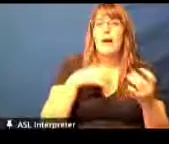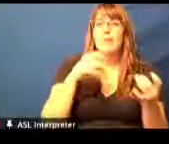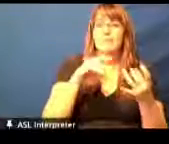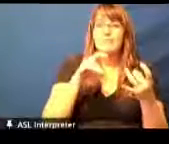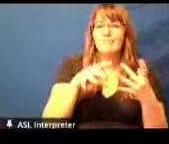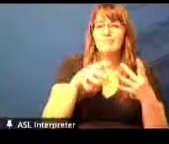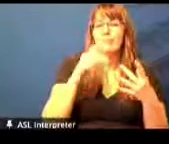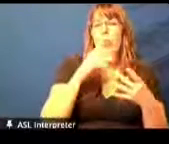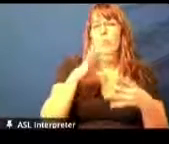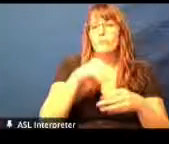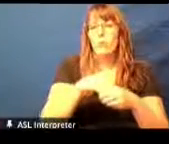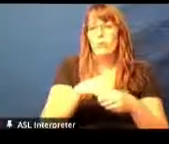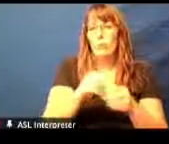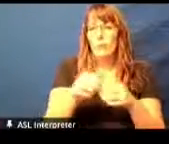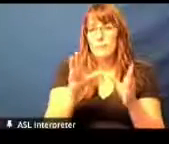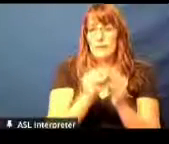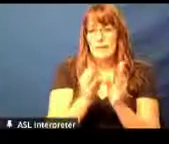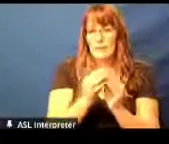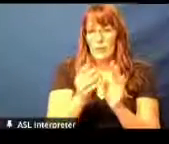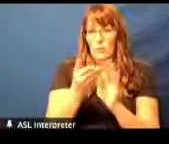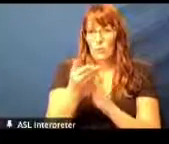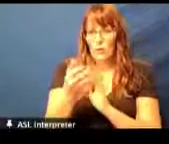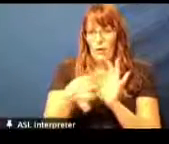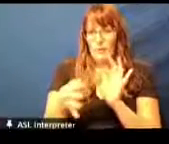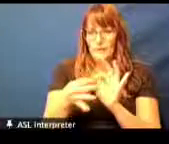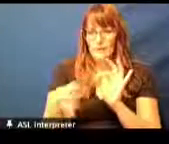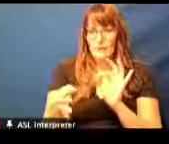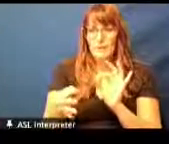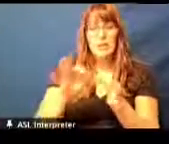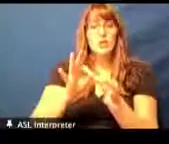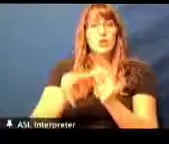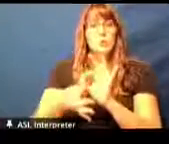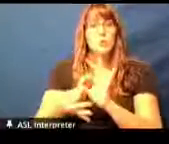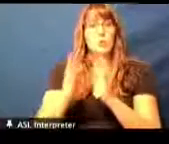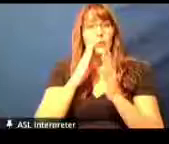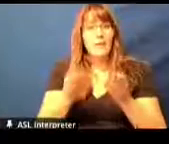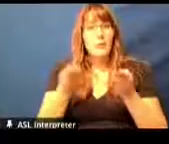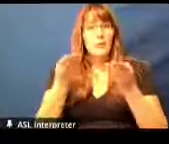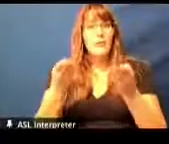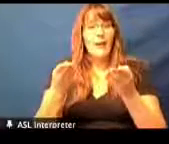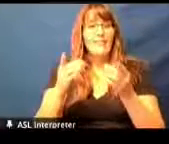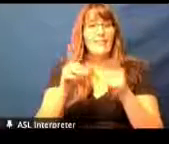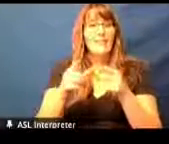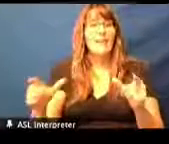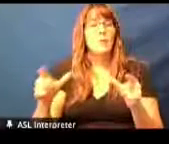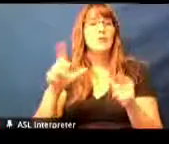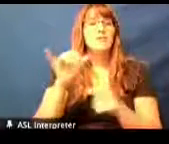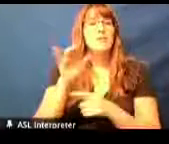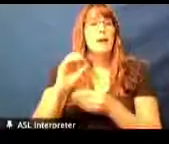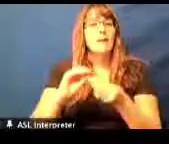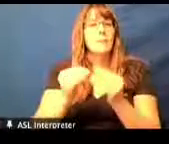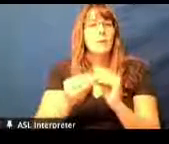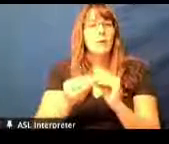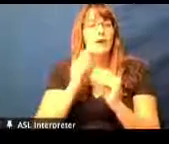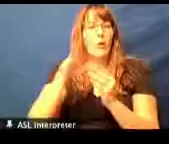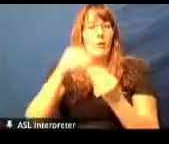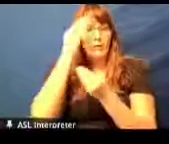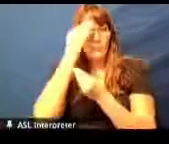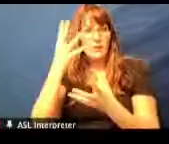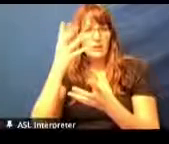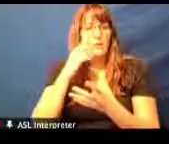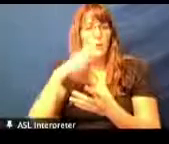input. Could I please have our interpreter provide our language line numbers and the information to provide public